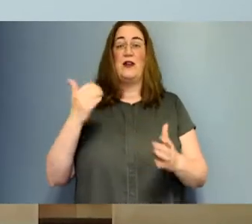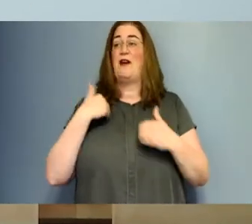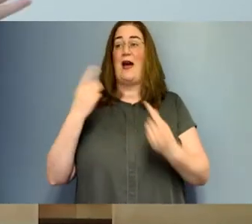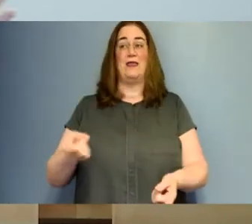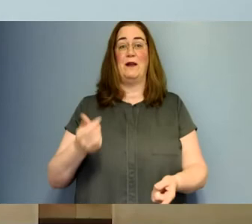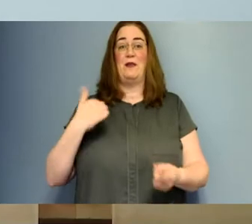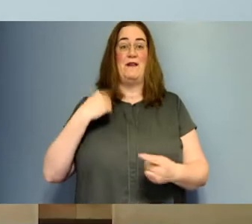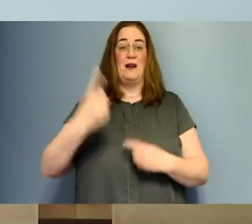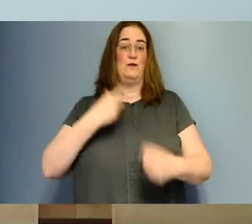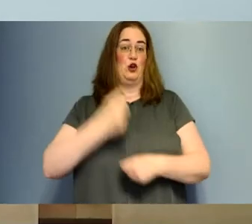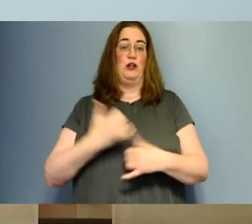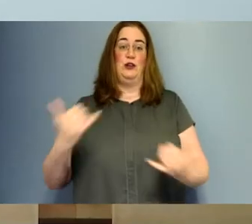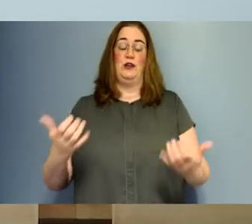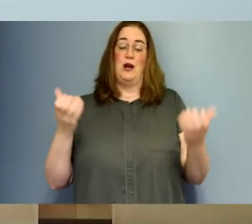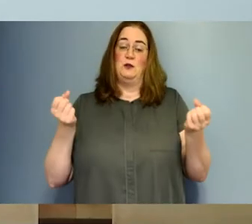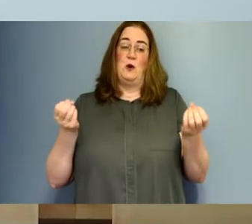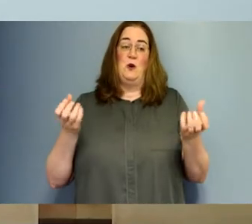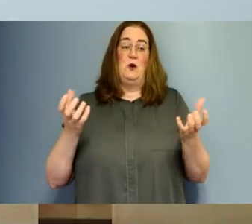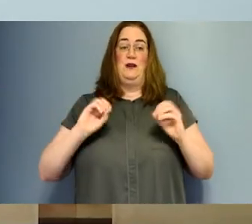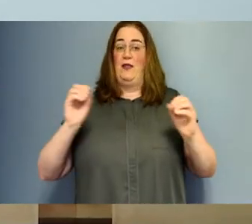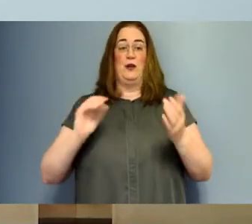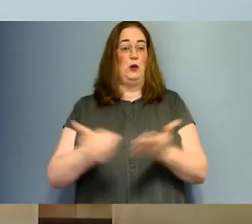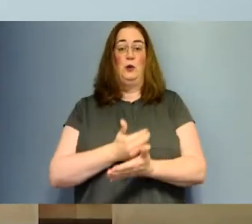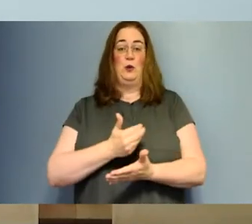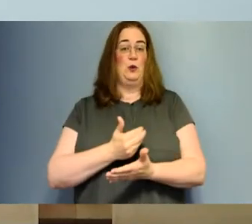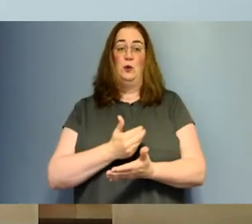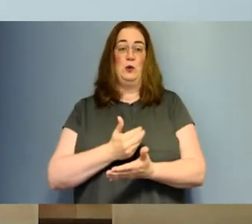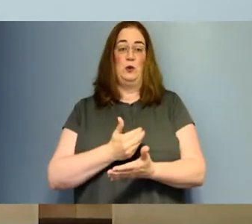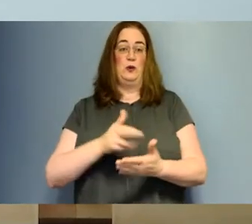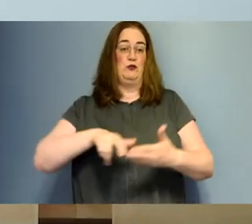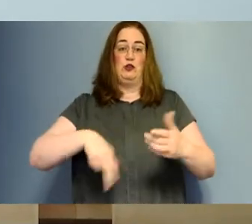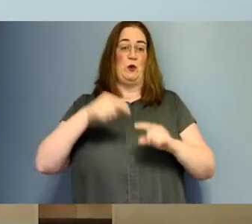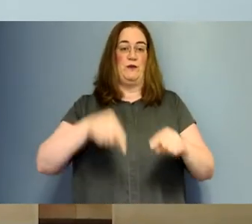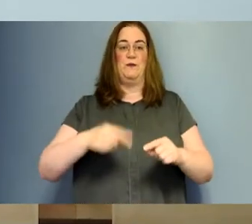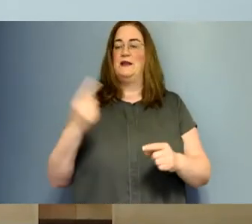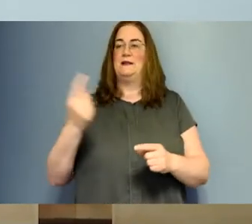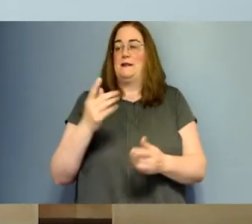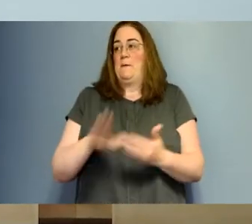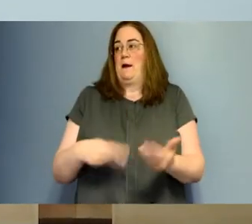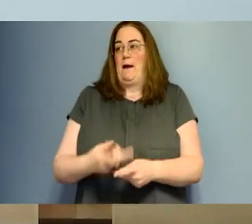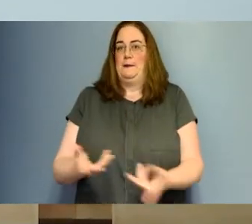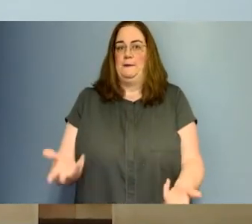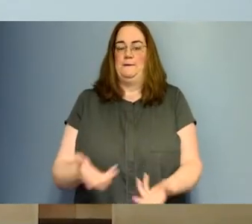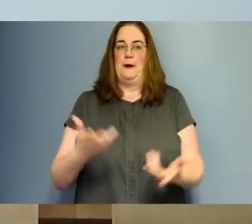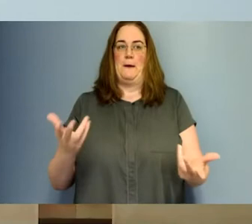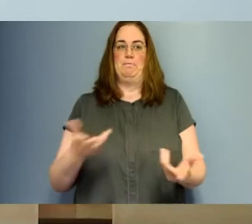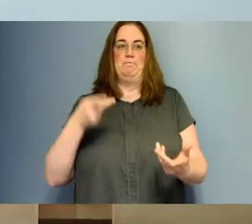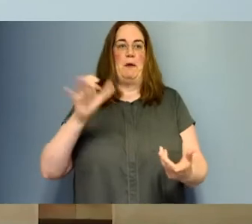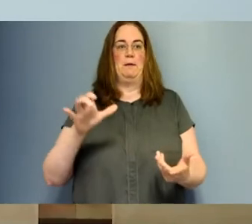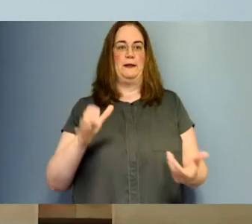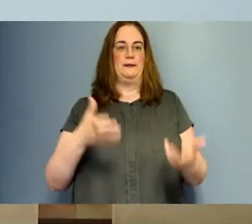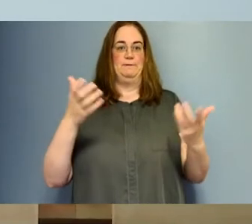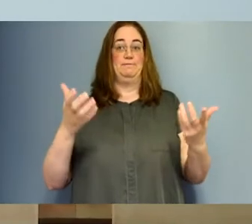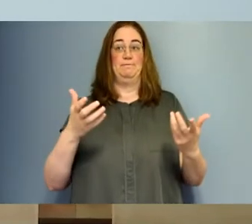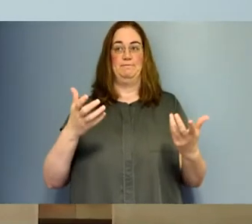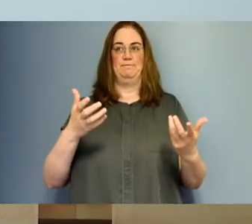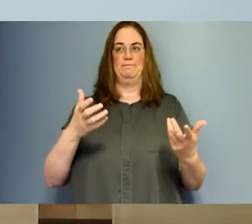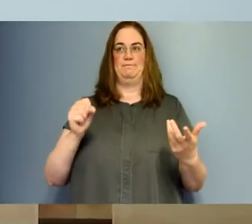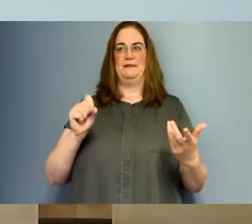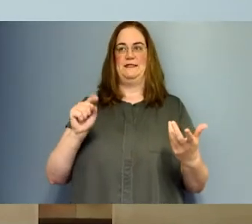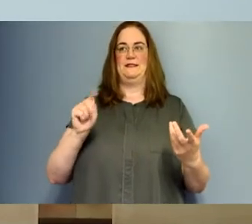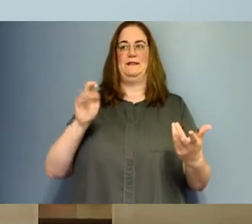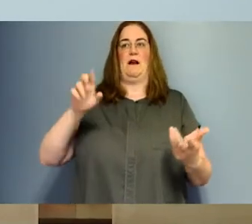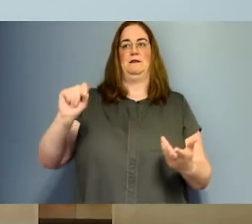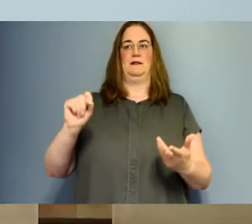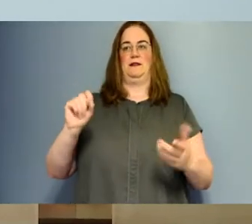them for a year now. So nothing new is coming out of this. This is just some kind of a public, I guess, stunt that we do at